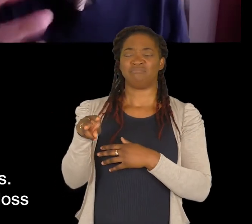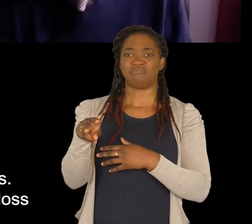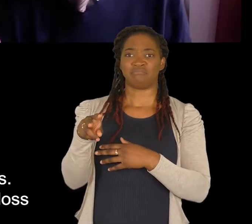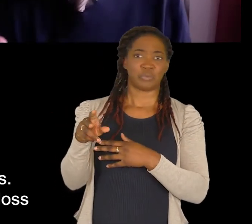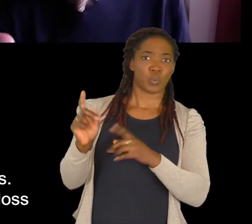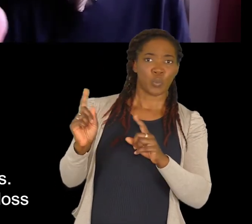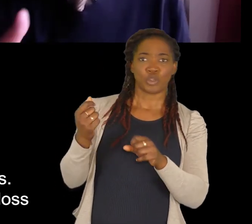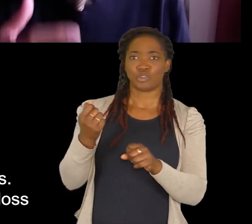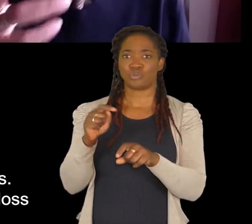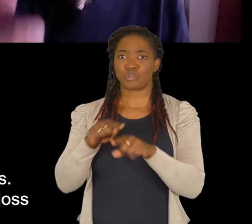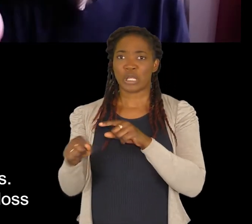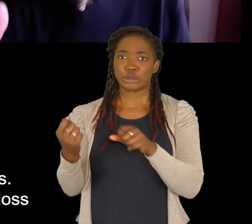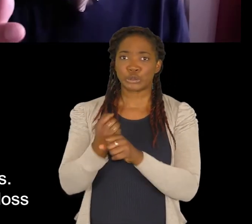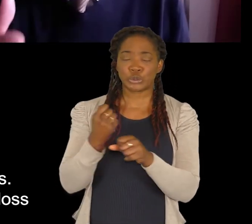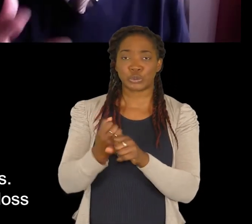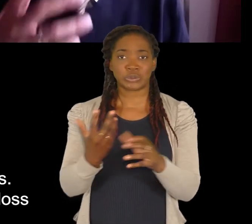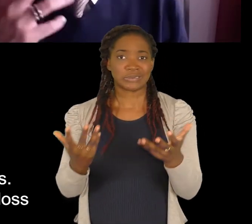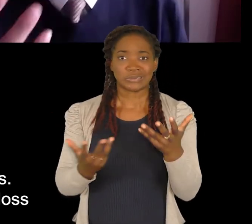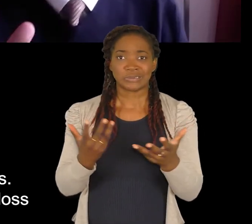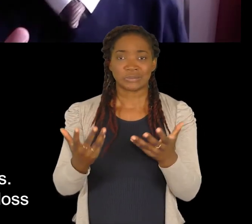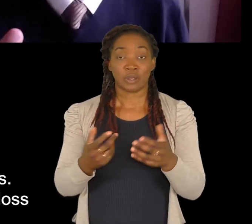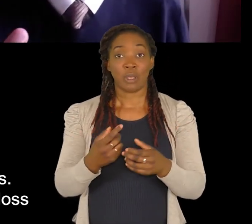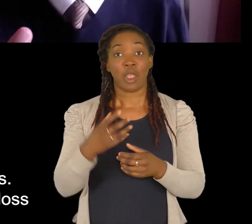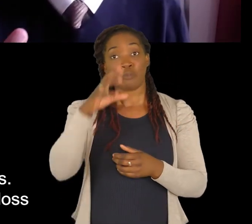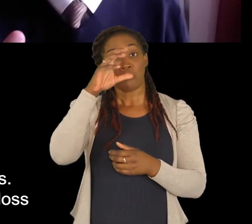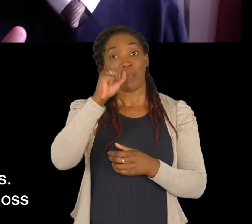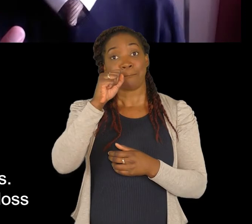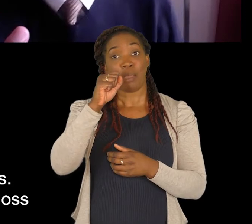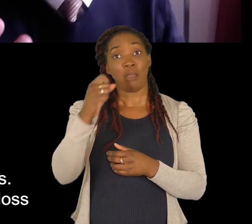what it is that you're trying to do or get across. We had a